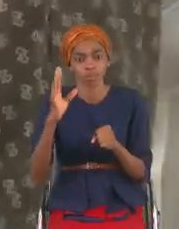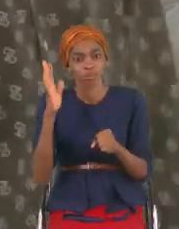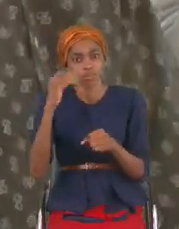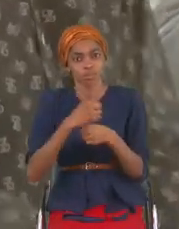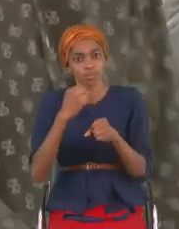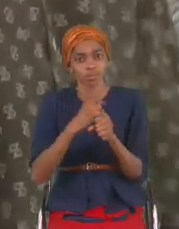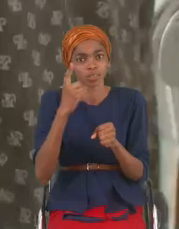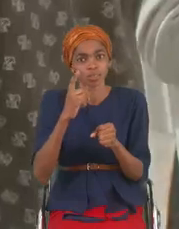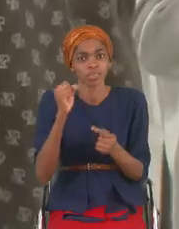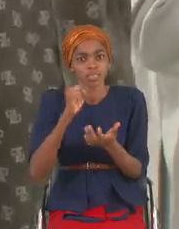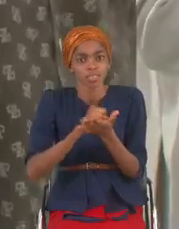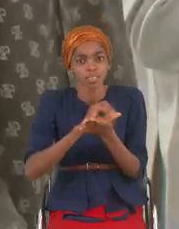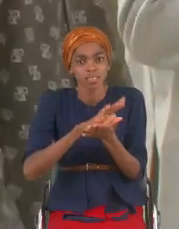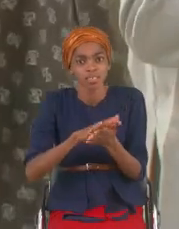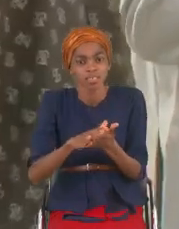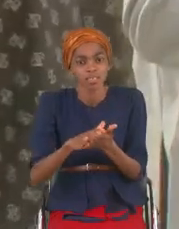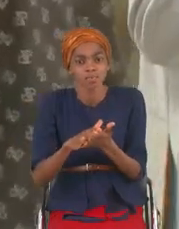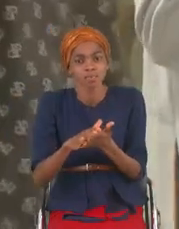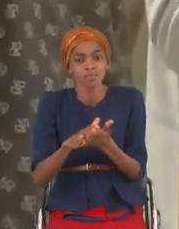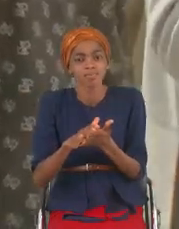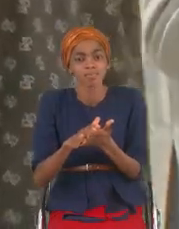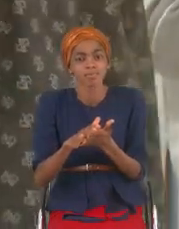make you a saint,